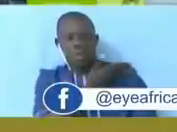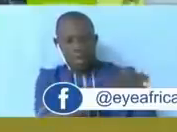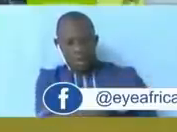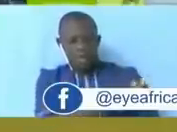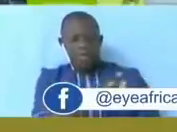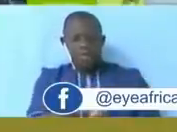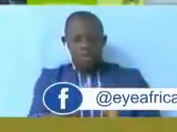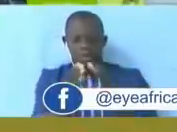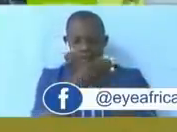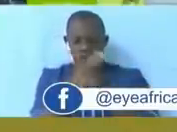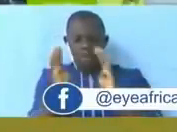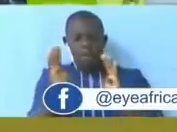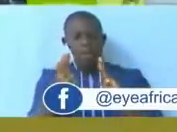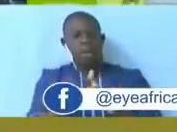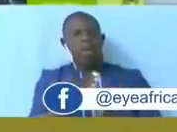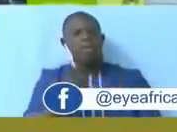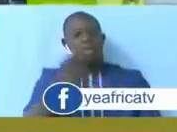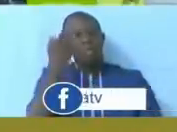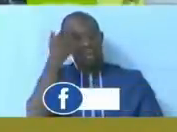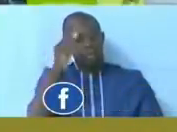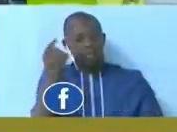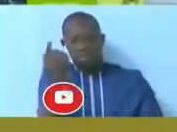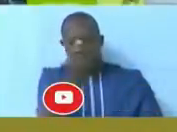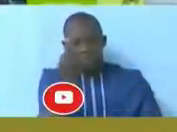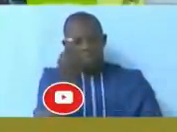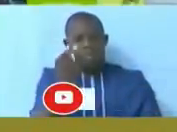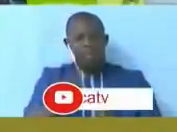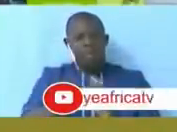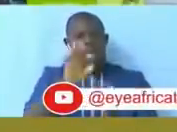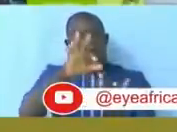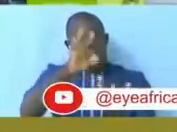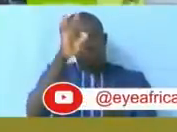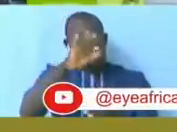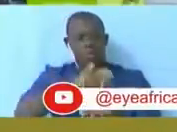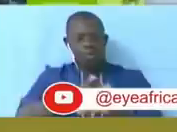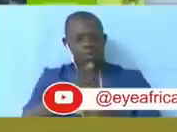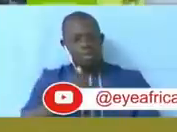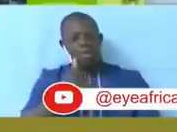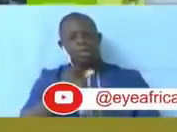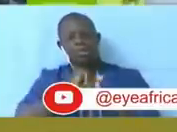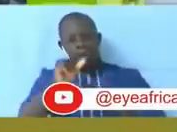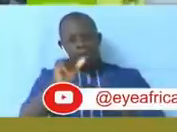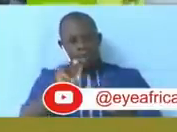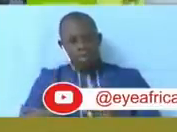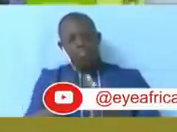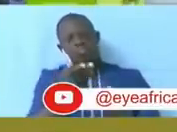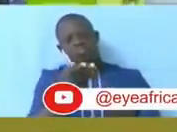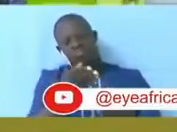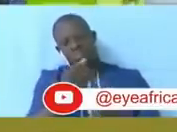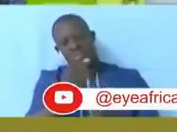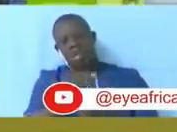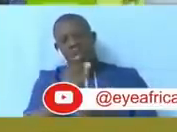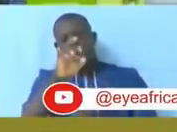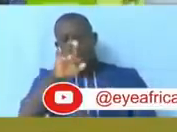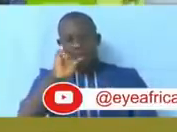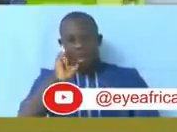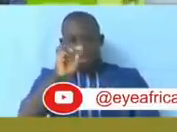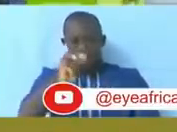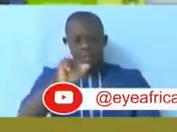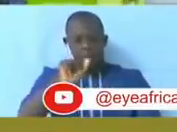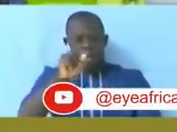don't have power to grant bail. They thought the only option available to me was to remand them, and I refuse.